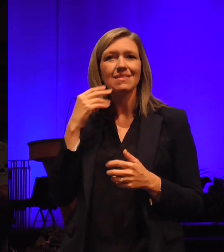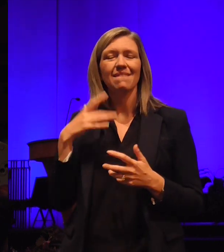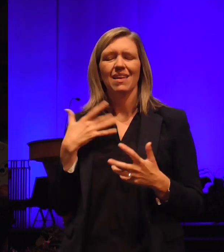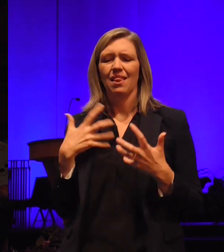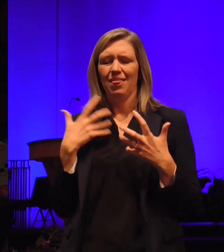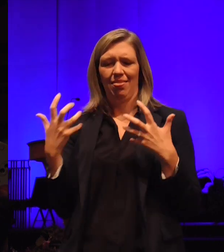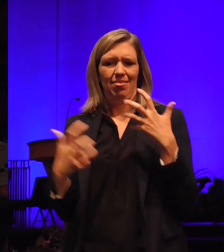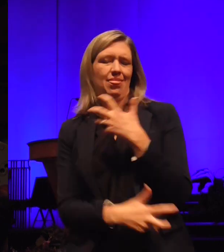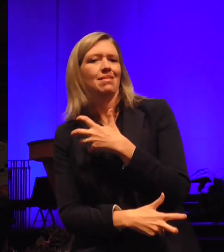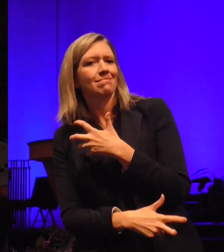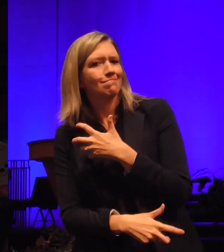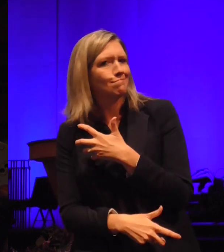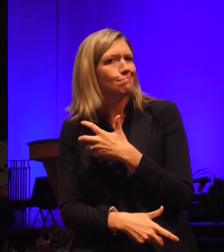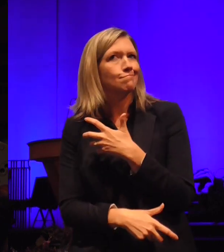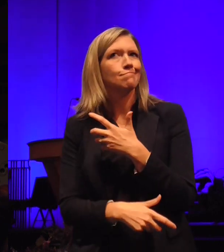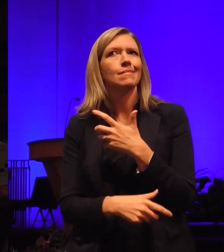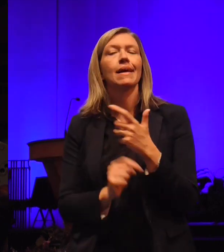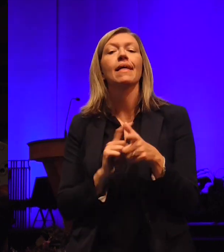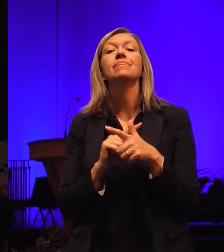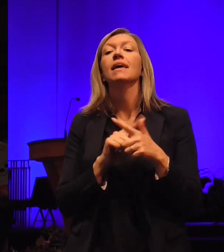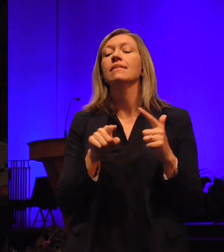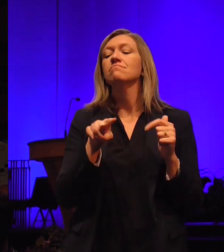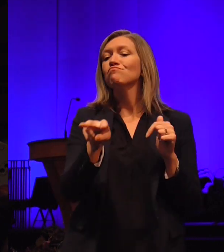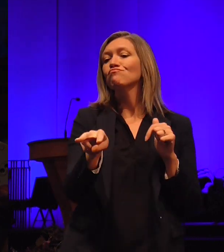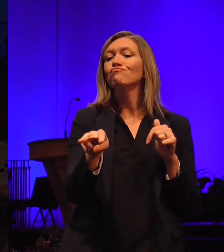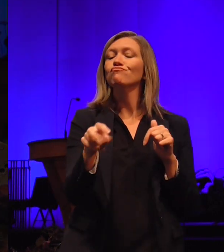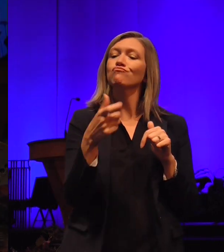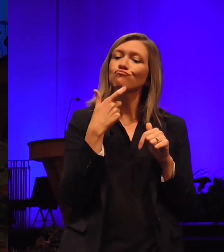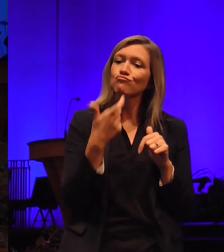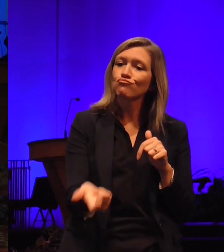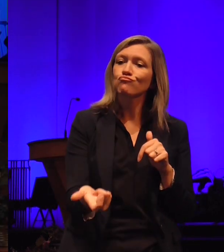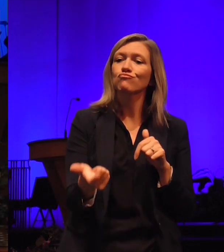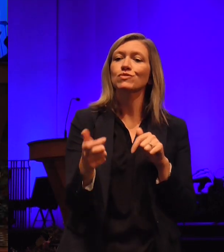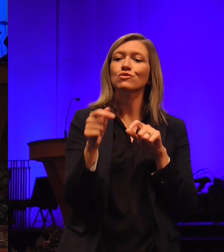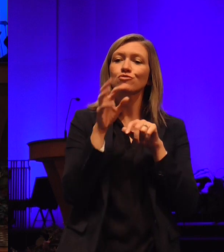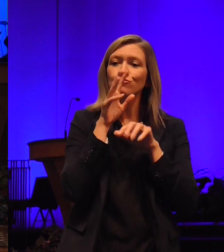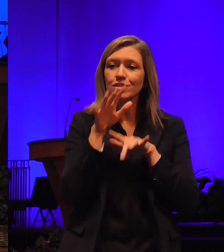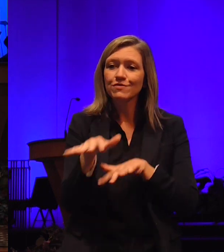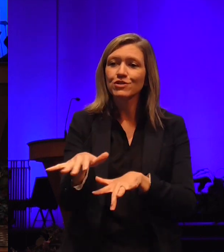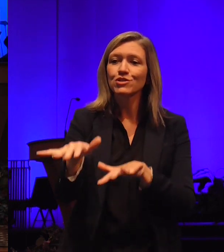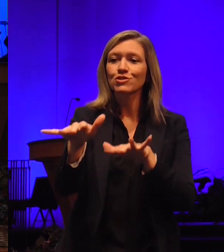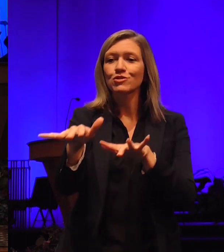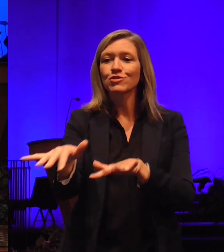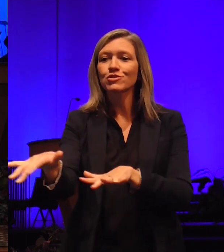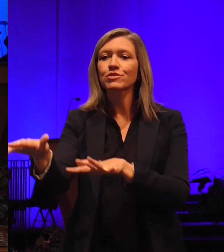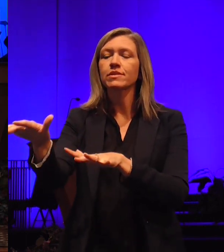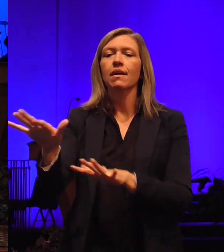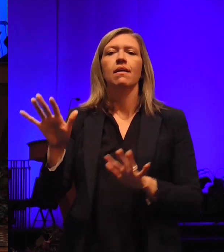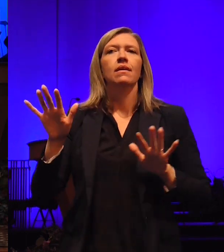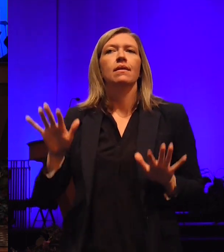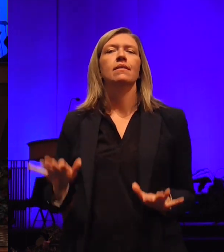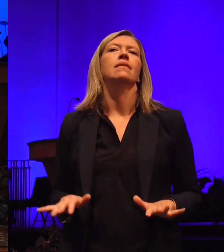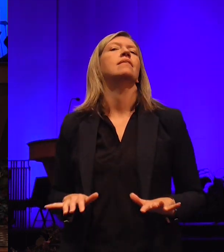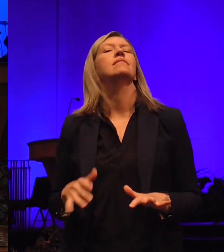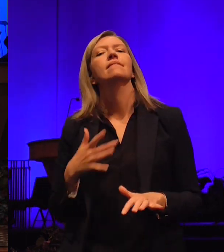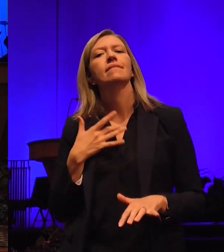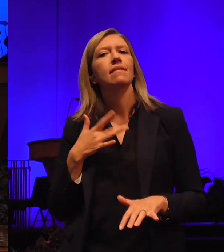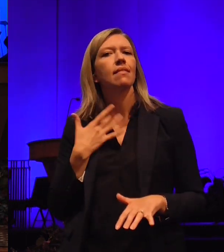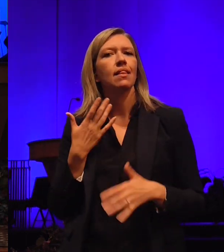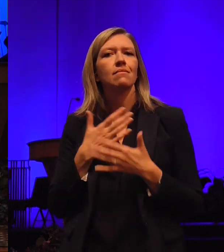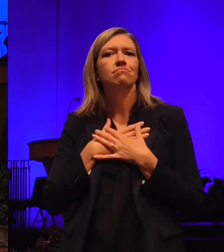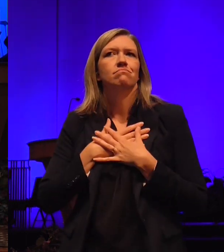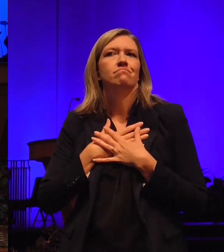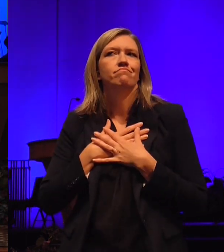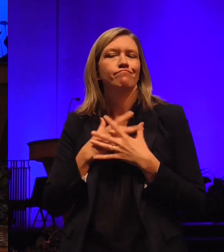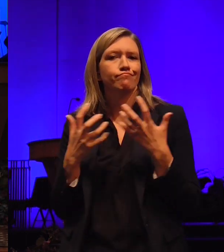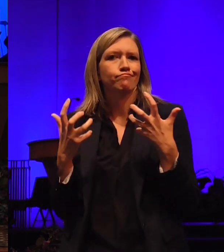and just stared at a river or a creek and thought like it did for a moment and had an experience of